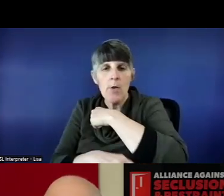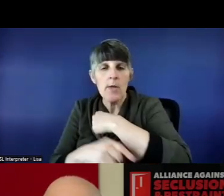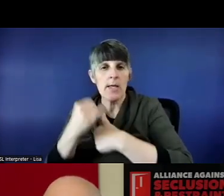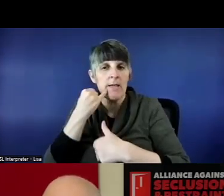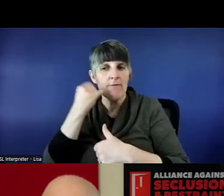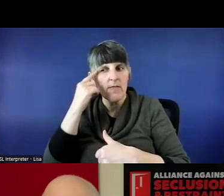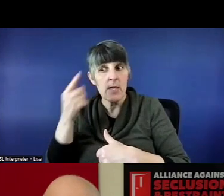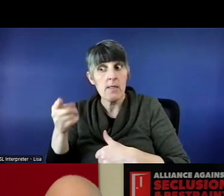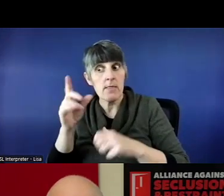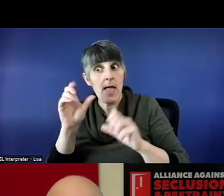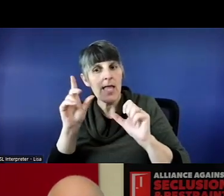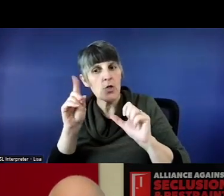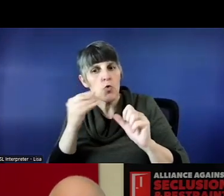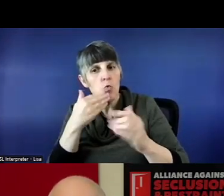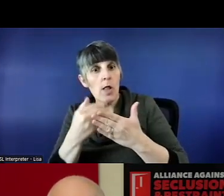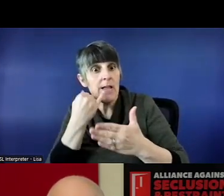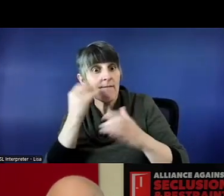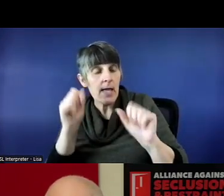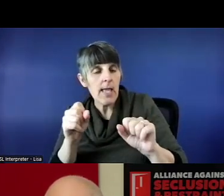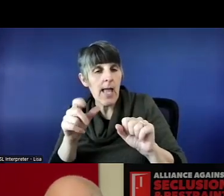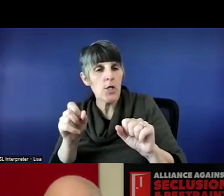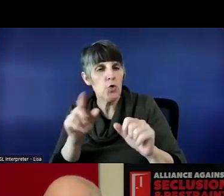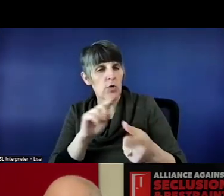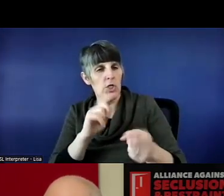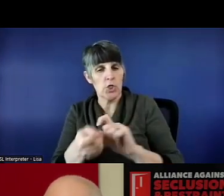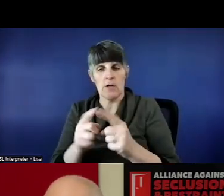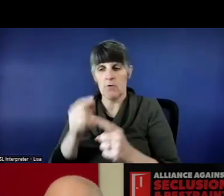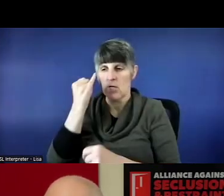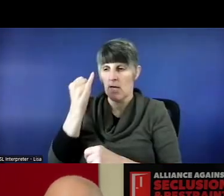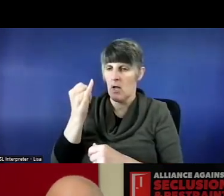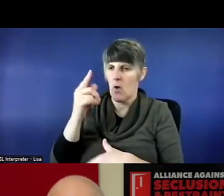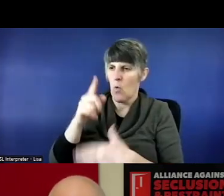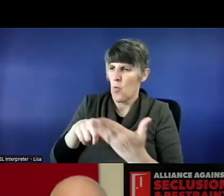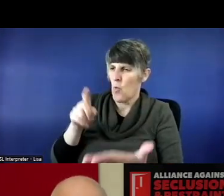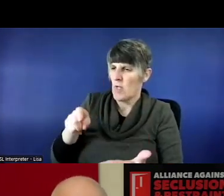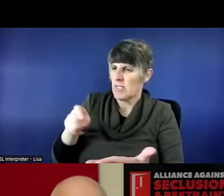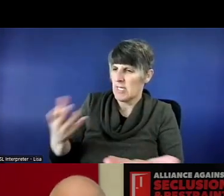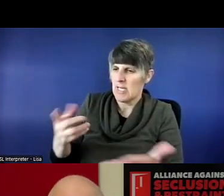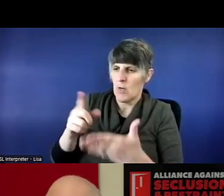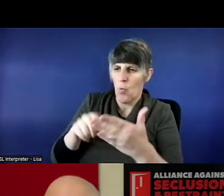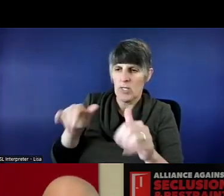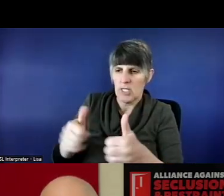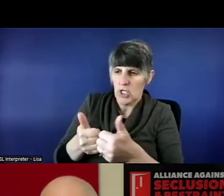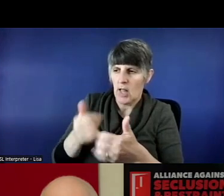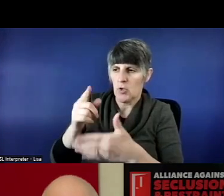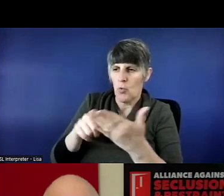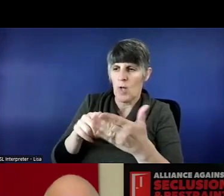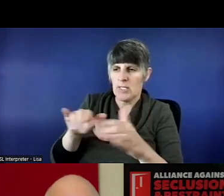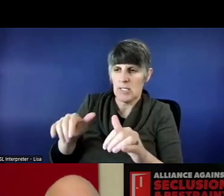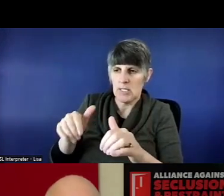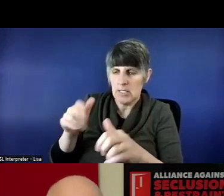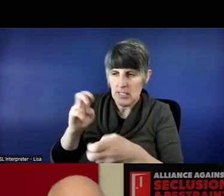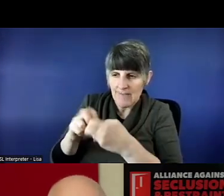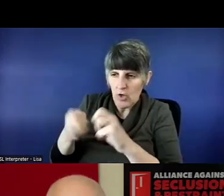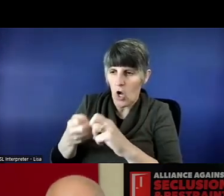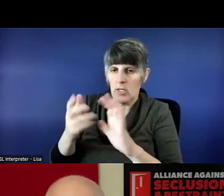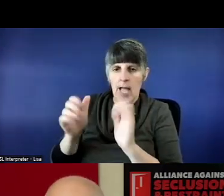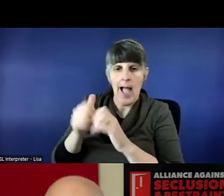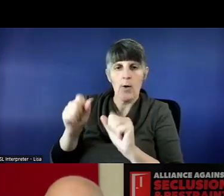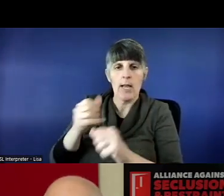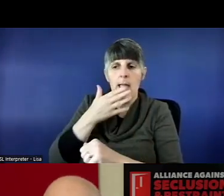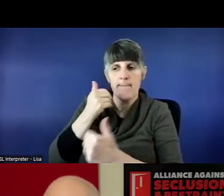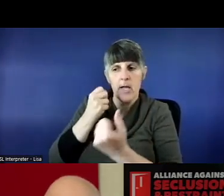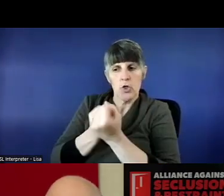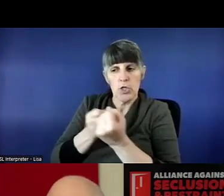do well if they can, you quickly can kind of shift into this idea of what's the need? What's the challenge? What's the difficulty? How can I better support